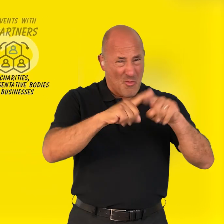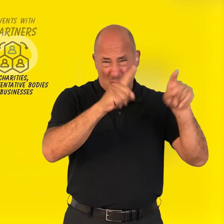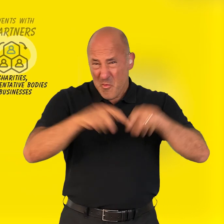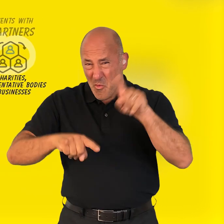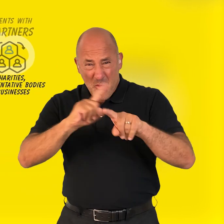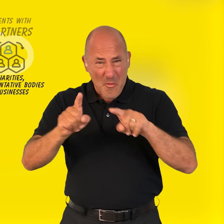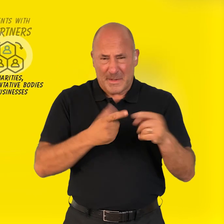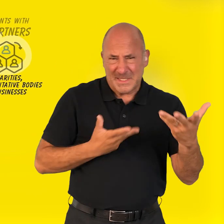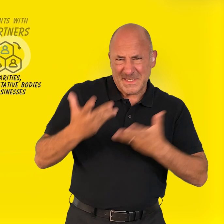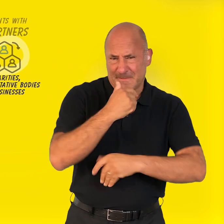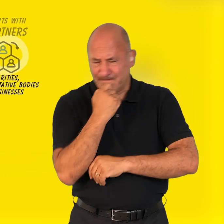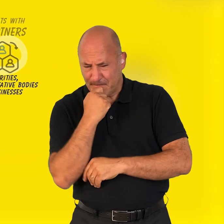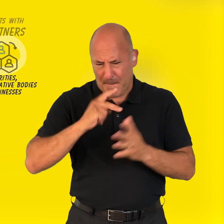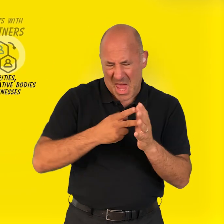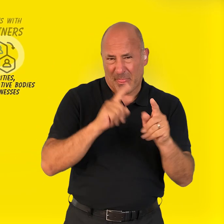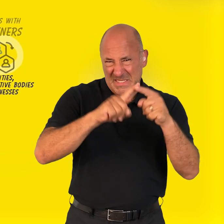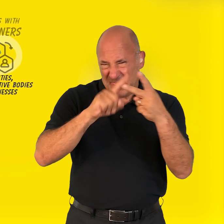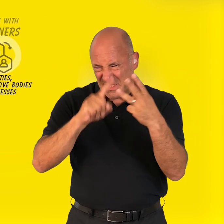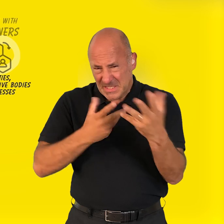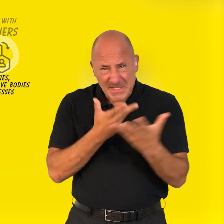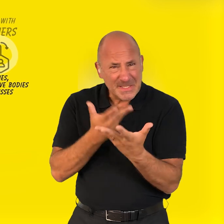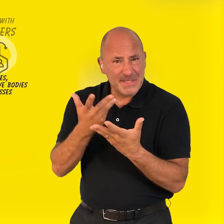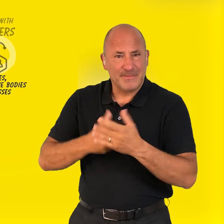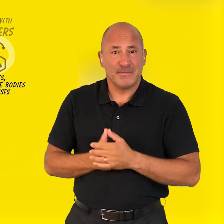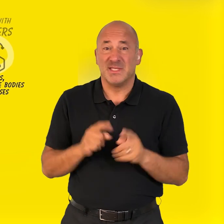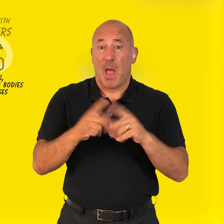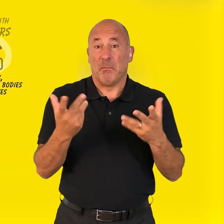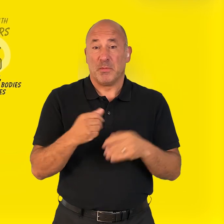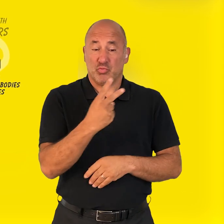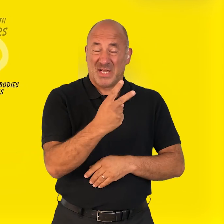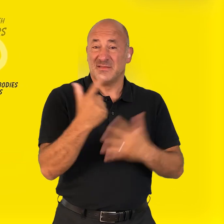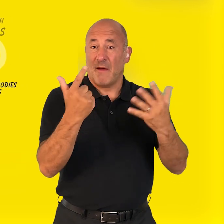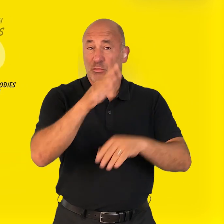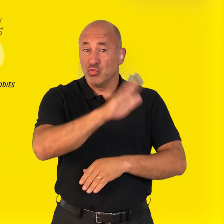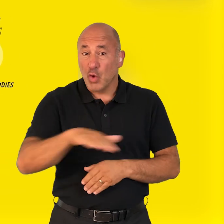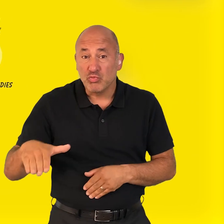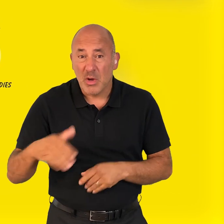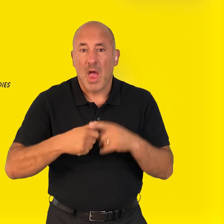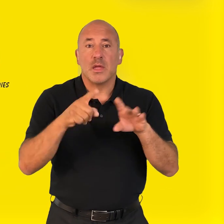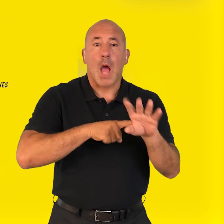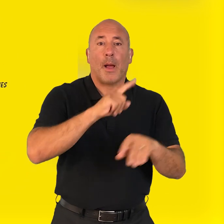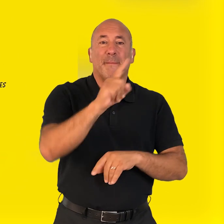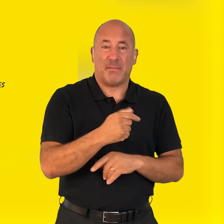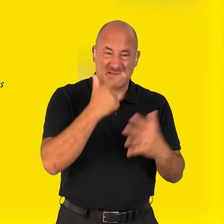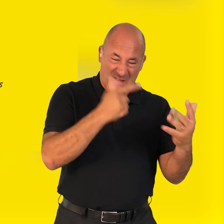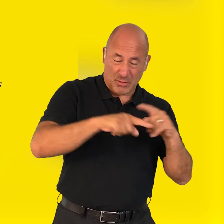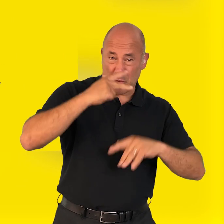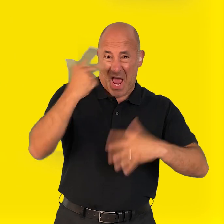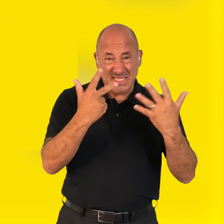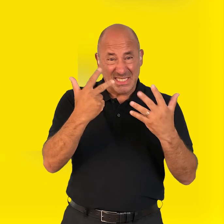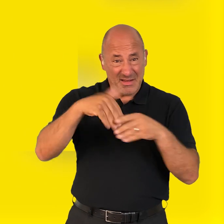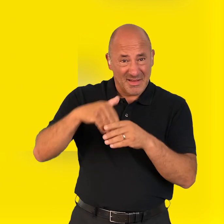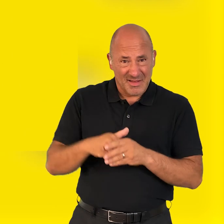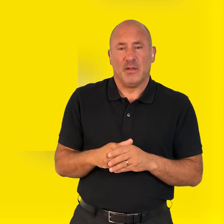and walks in life to discuss and deliberate key elements of the plan. This also included an event with 27 children and young people aged 7